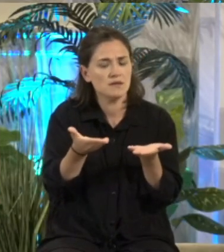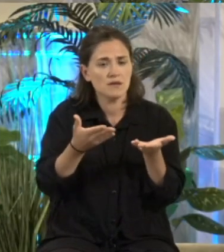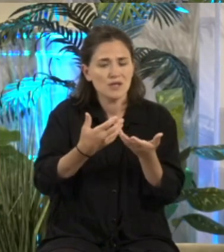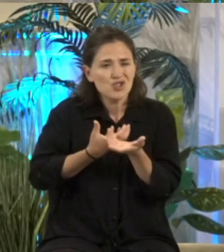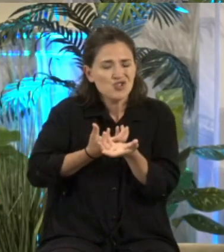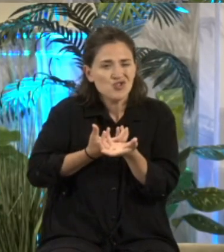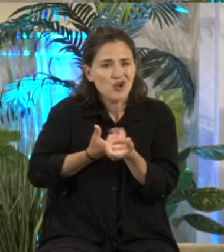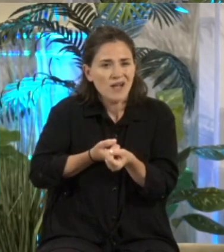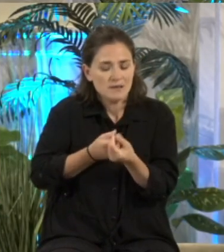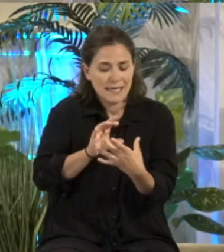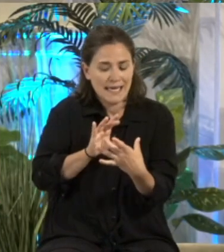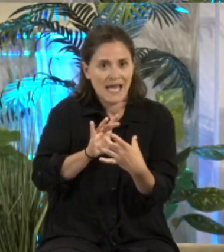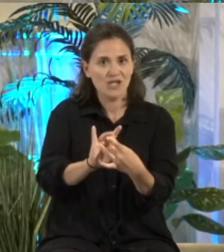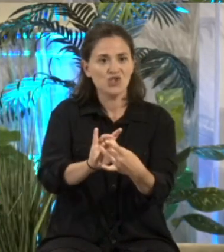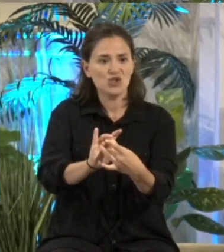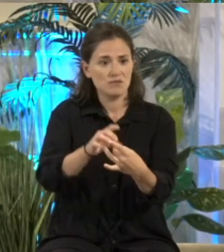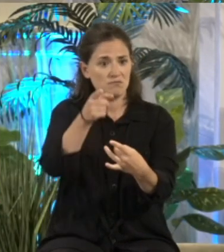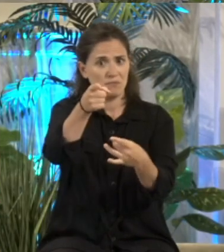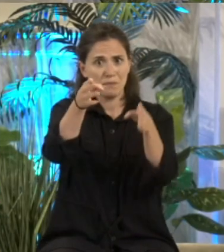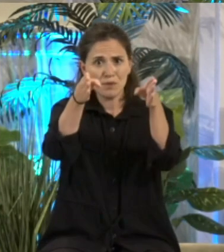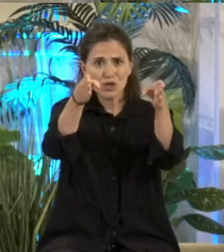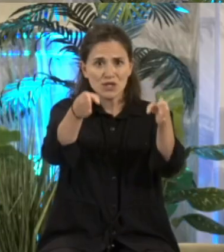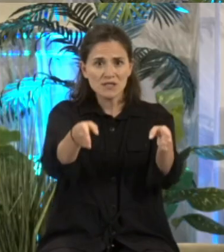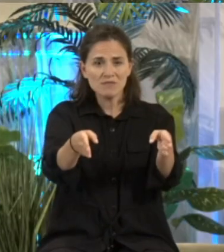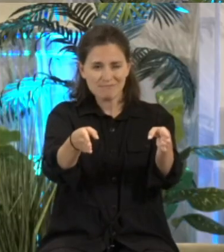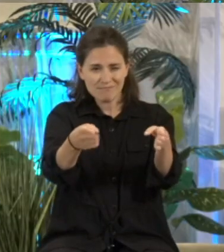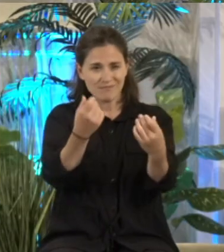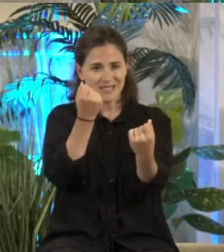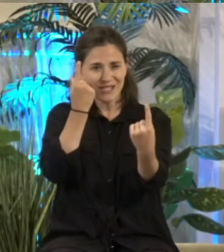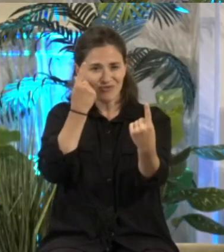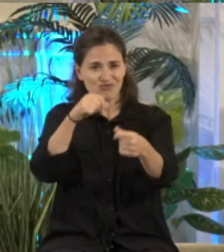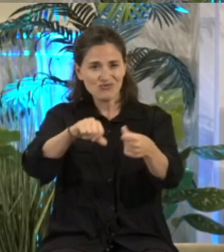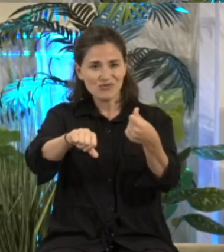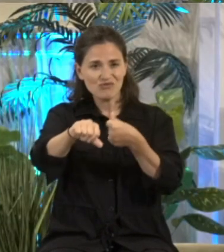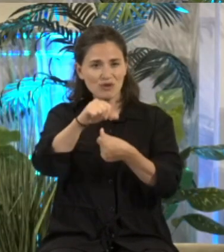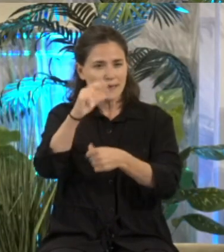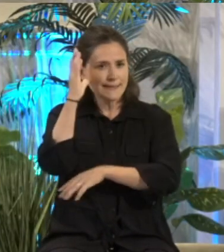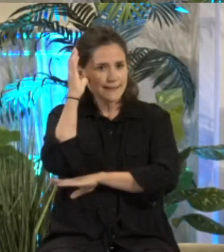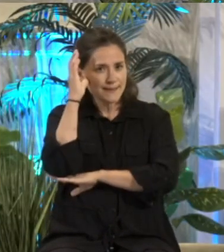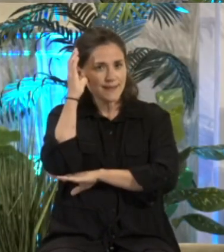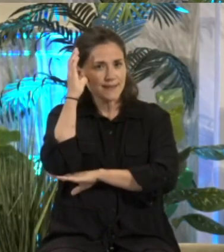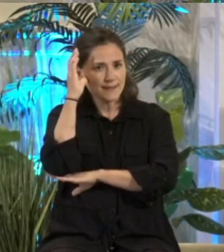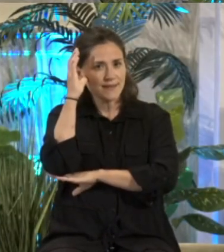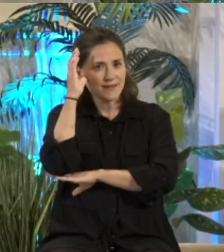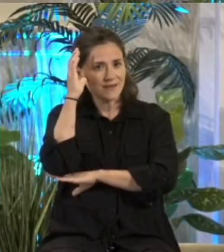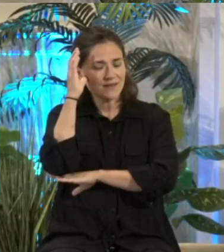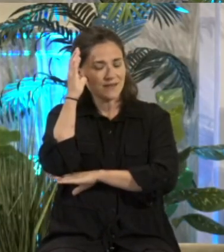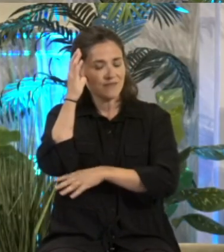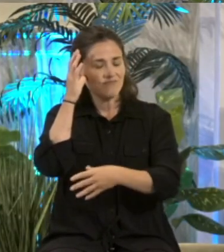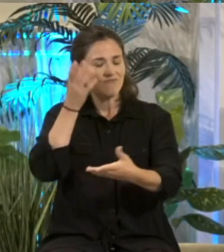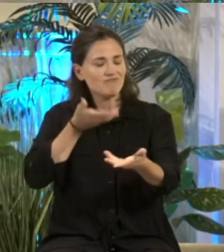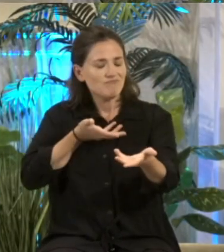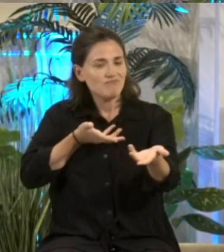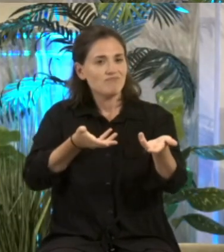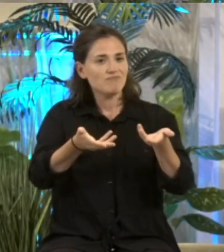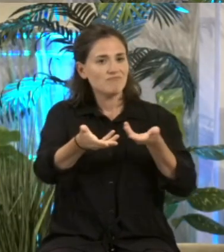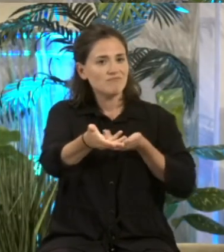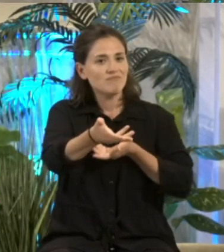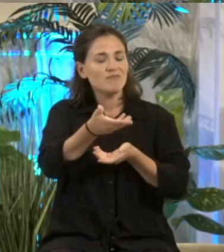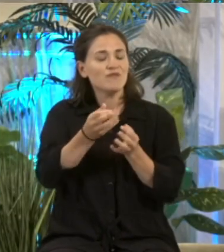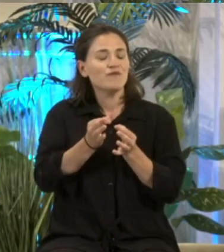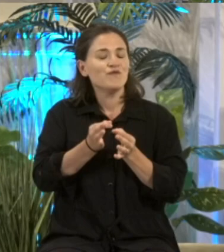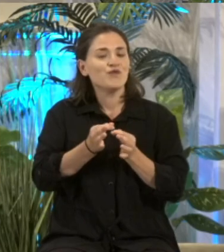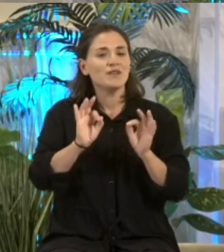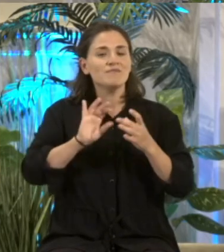the moment, trusting ourselves, and listening for what's needed, and then giving of ourselves freely